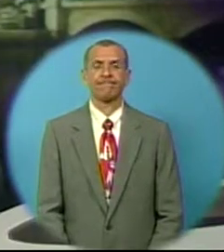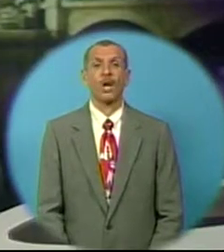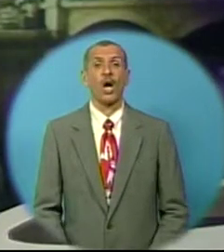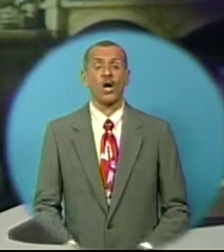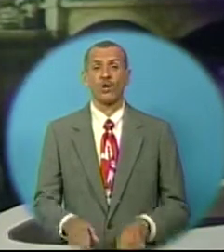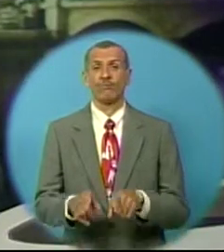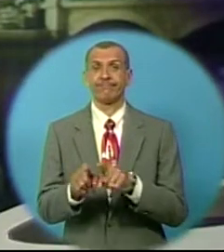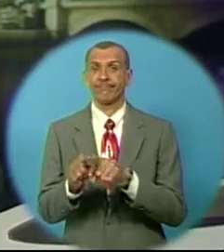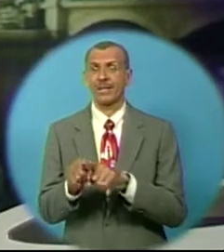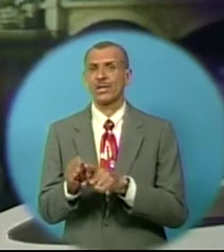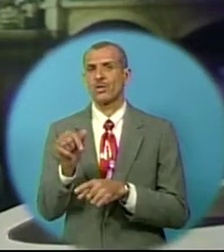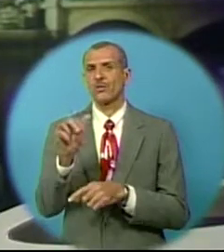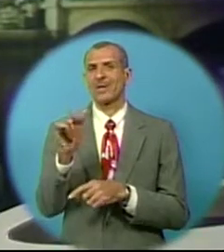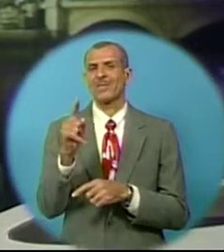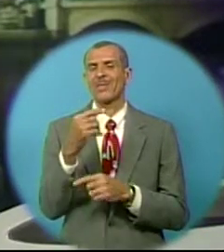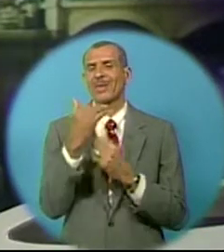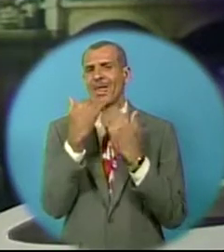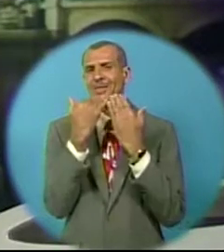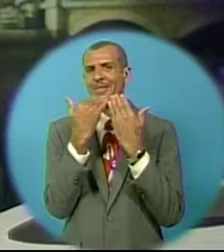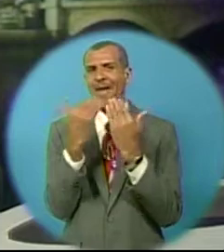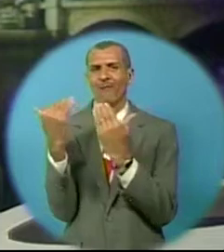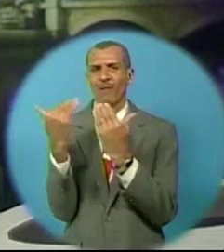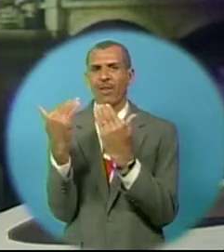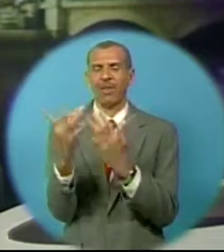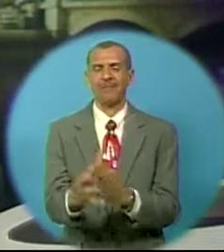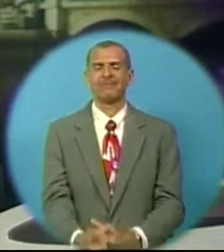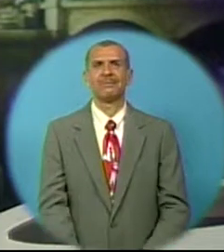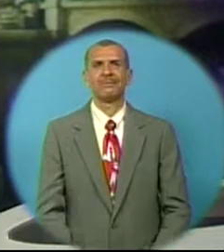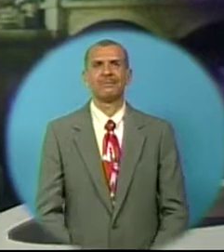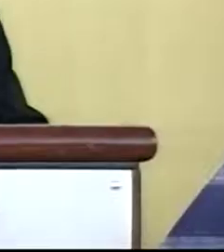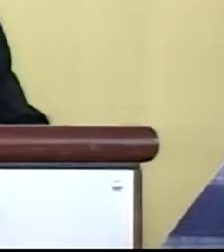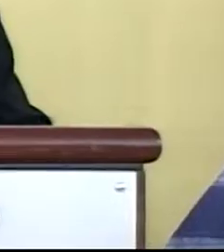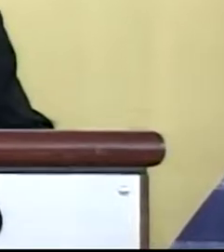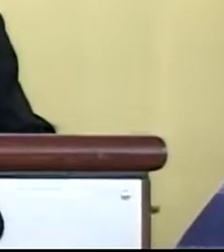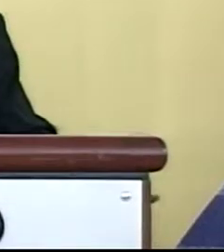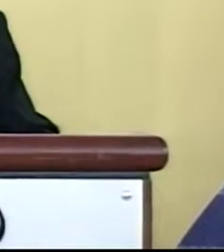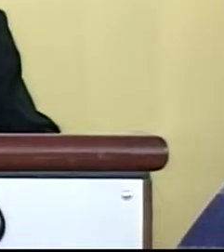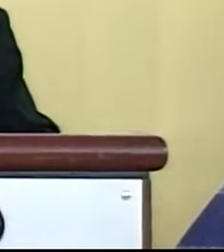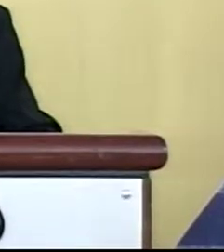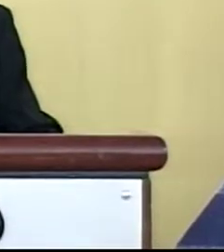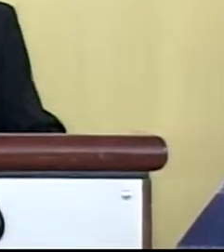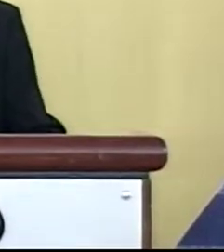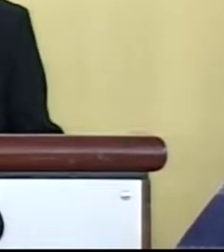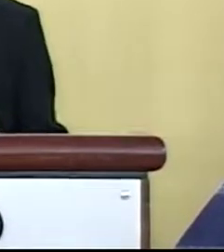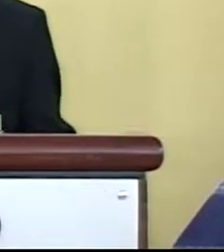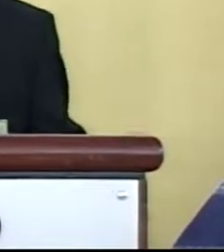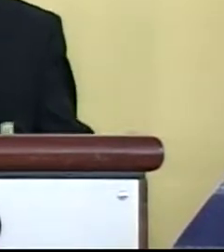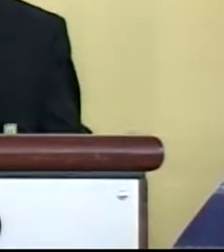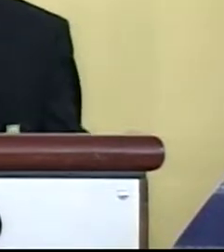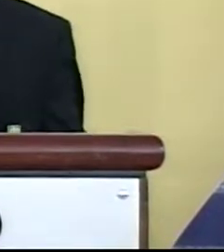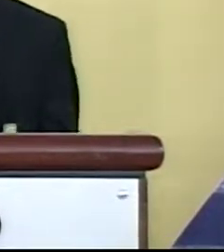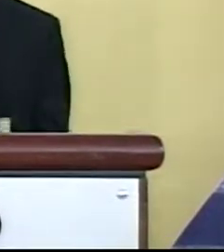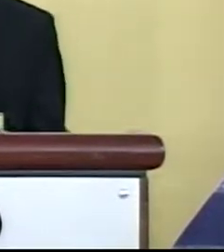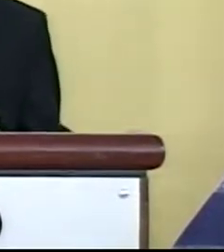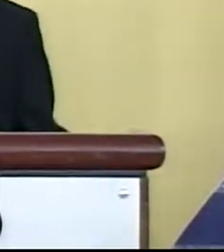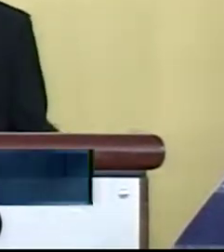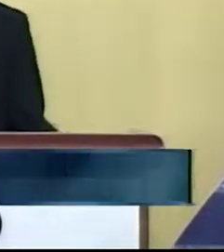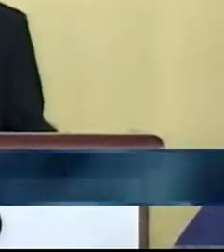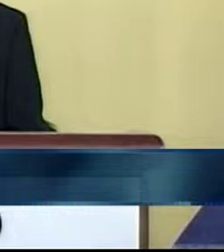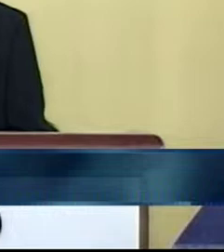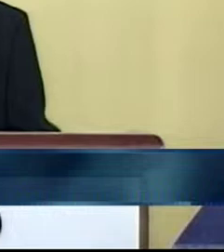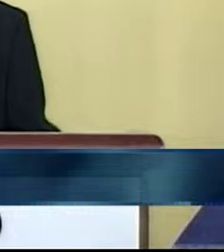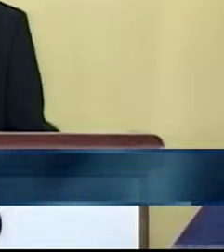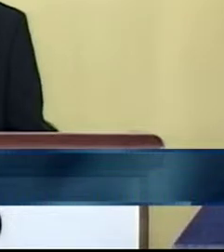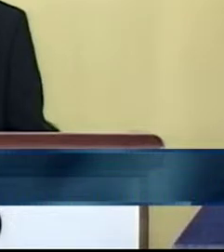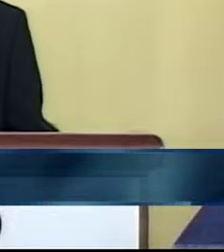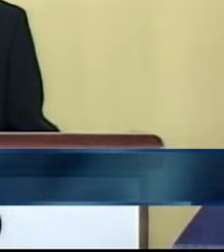And of course, the guys were thankful. I want to say thanks to Lady and Lord Gavron again for this opportunity